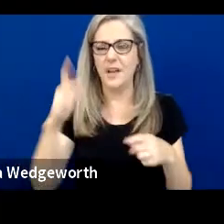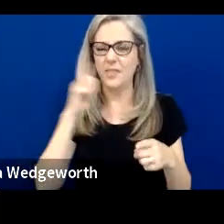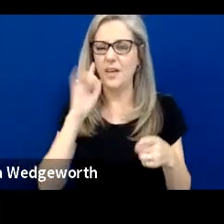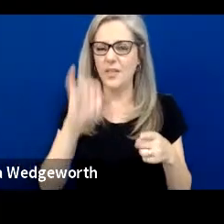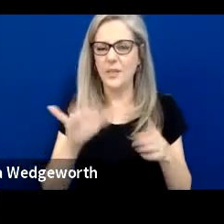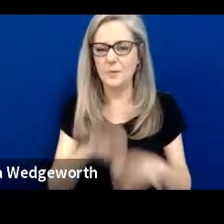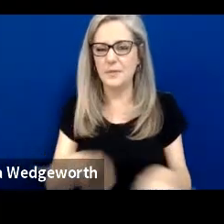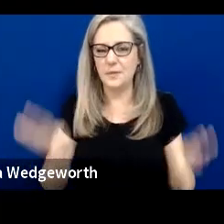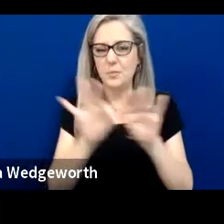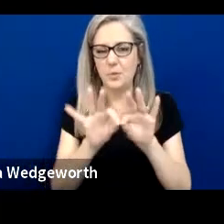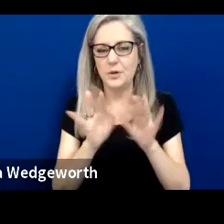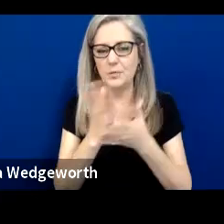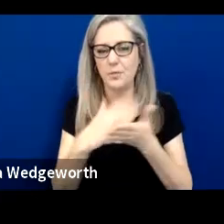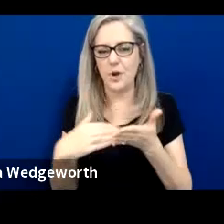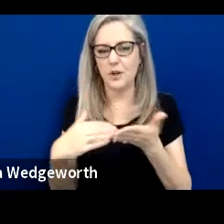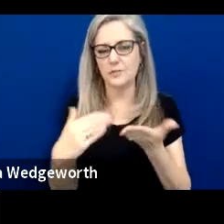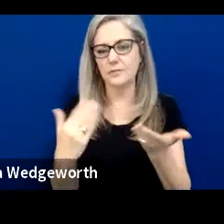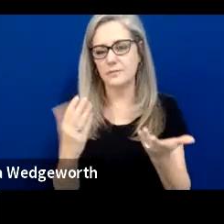we're bringing into this.